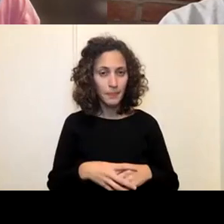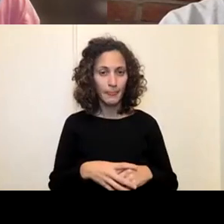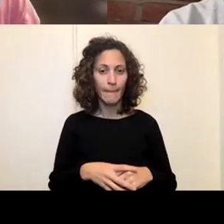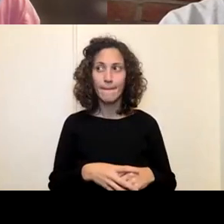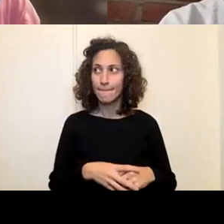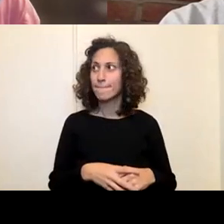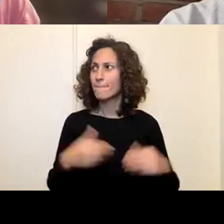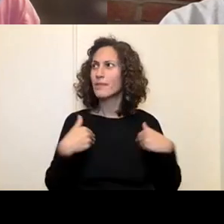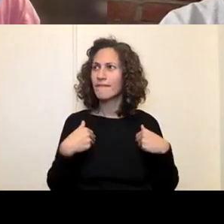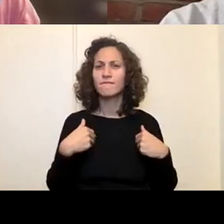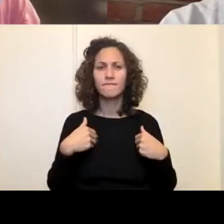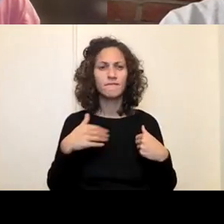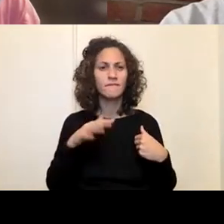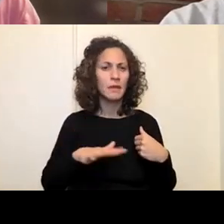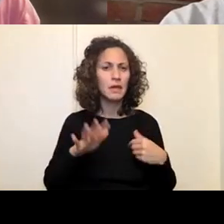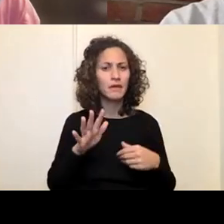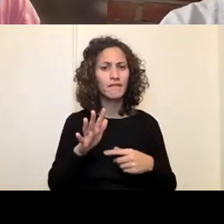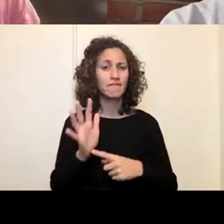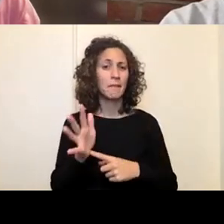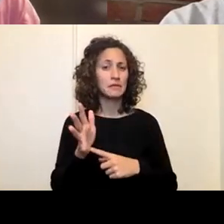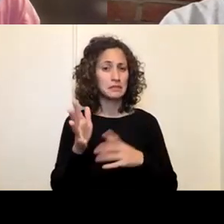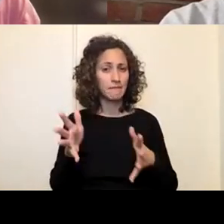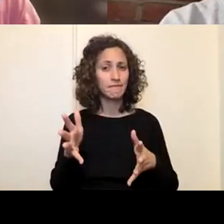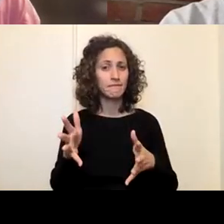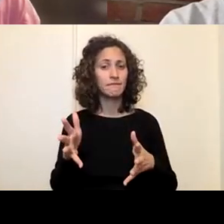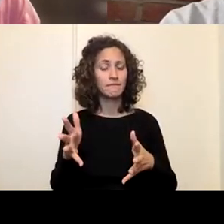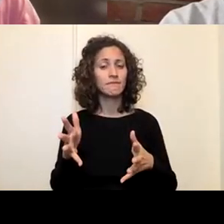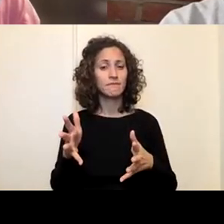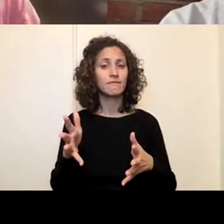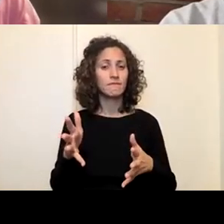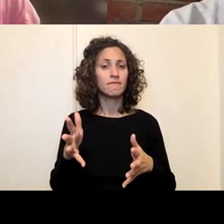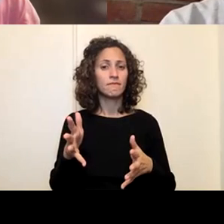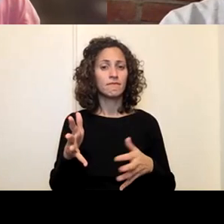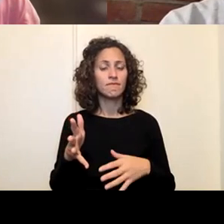We have about 5 minutes left.